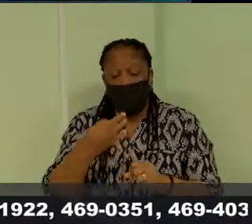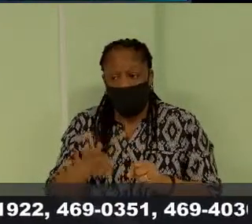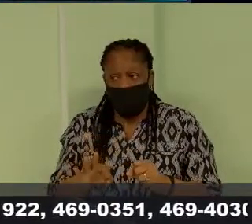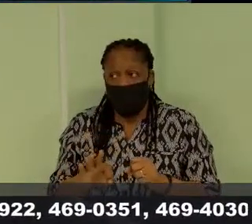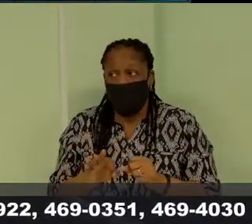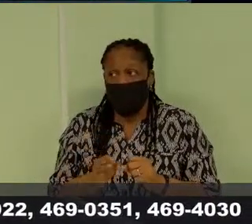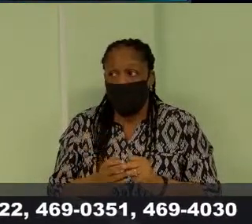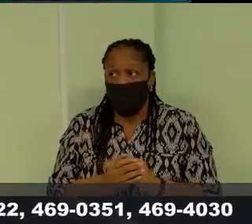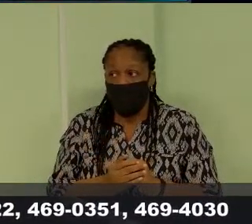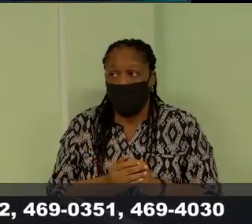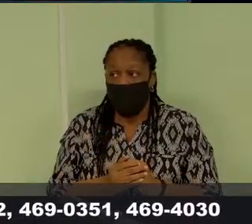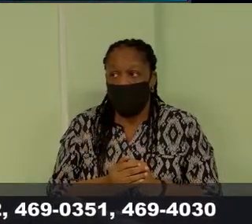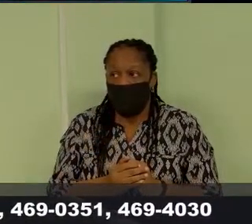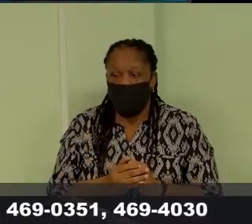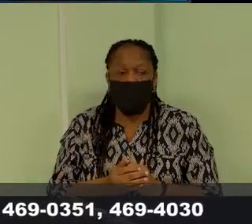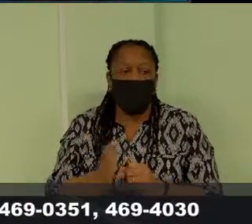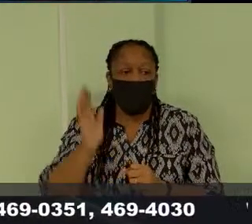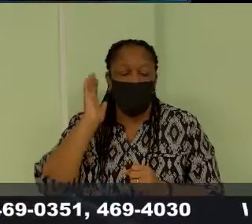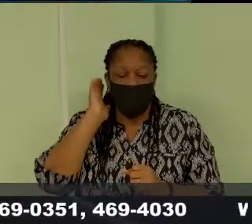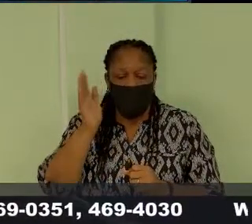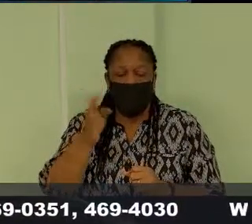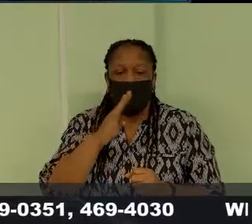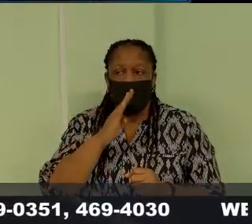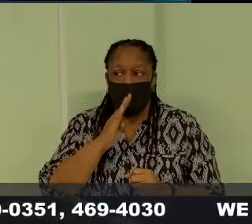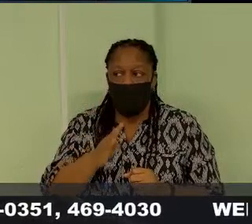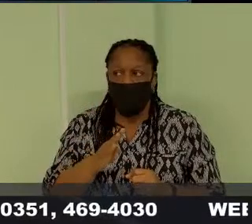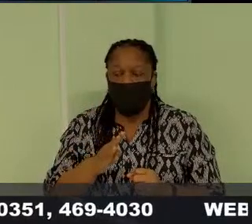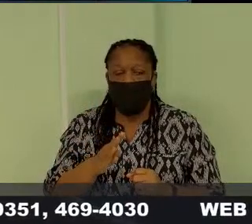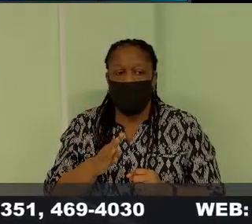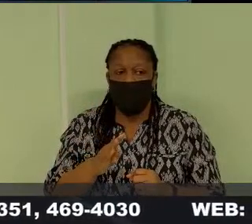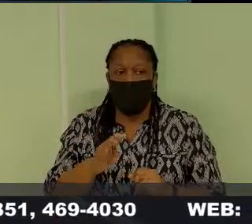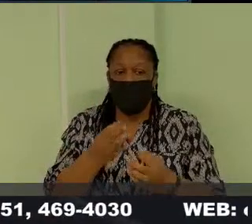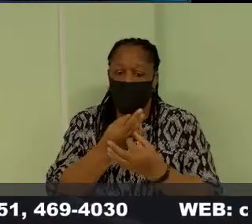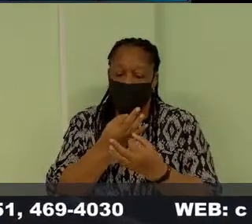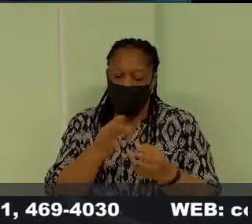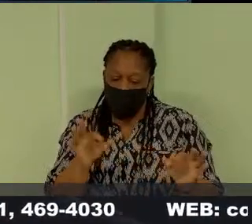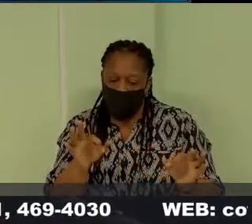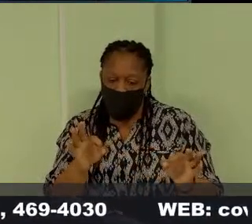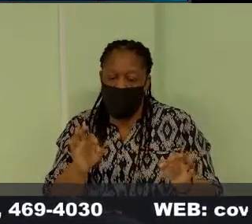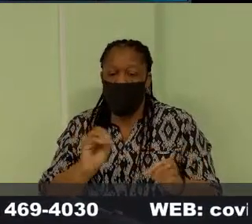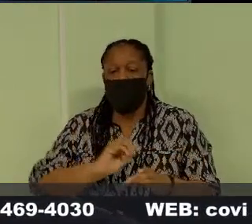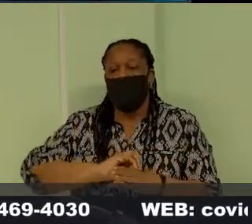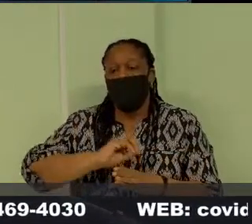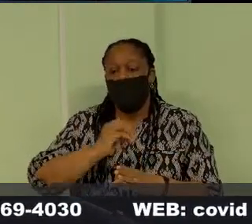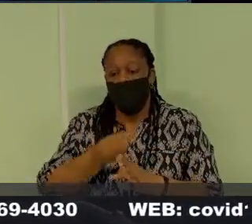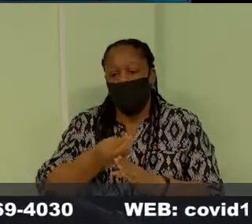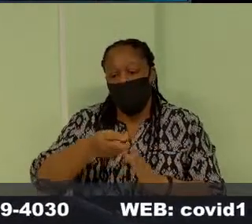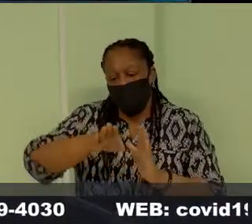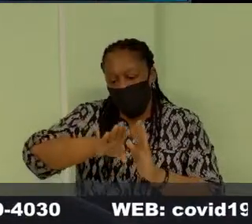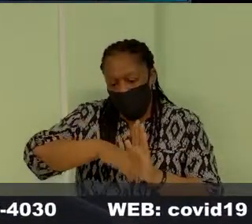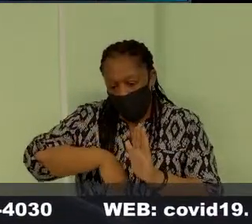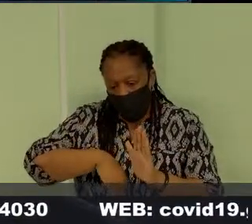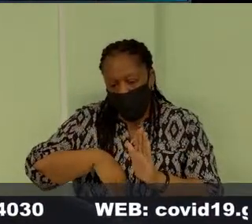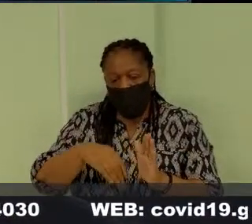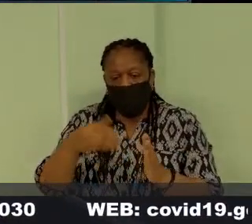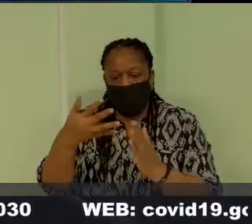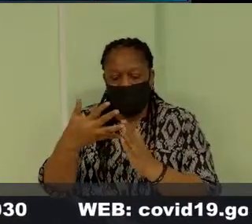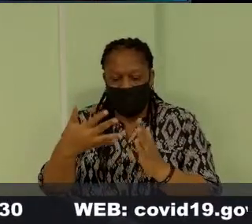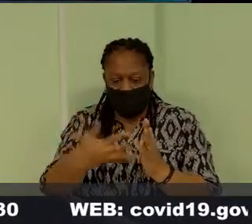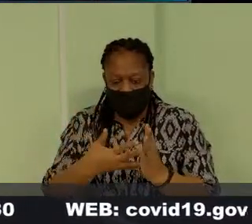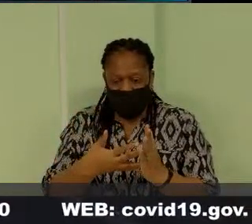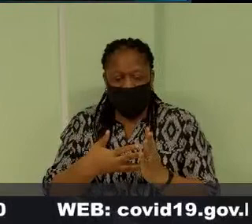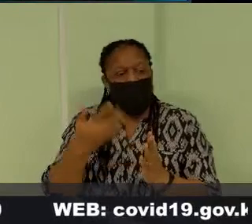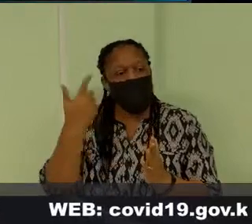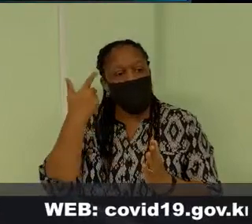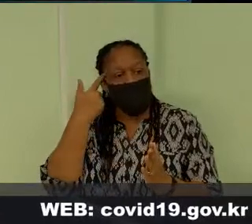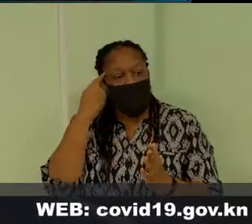free or reduced cost in the price of testing for the general public when the Federation's